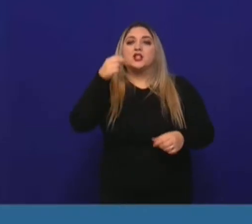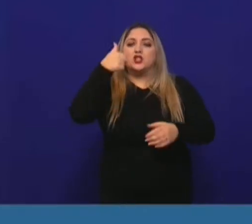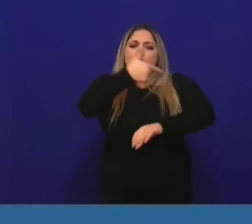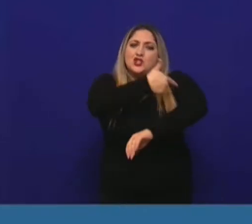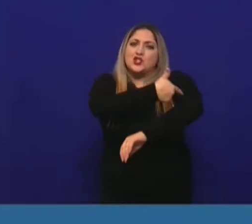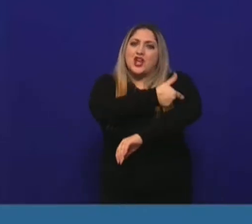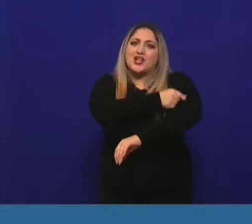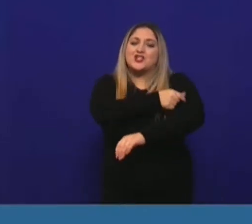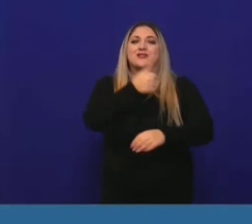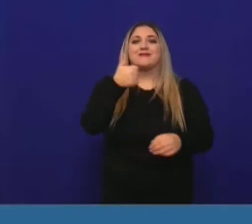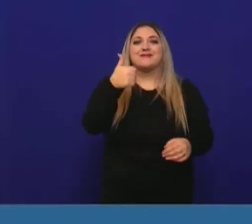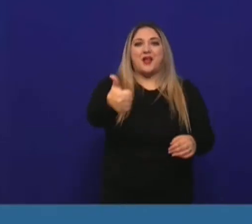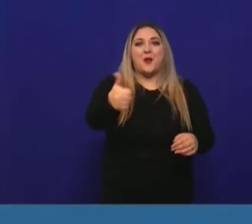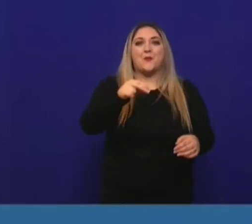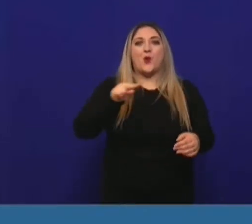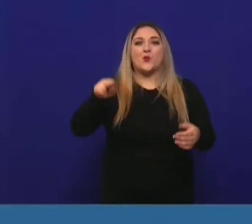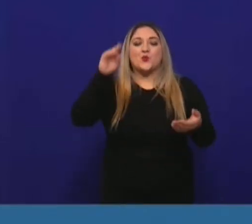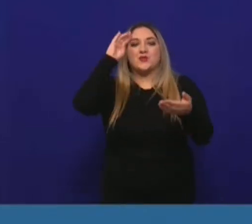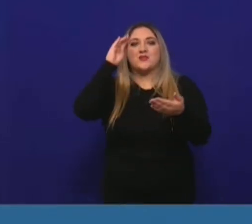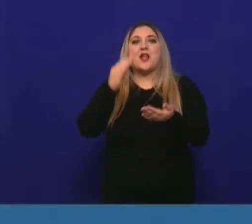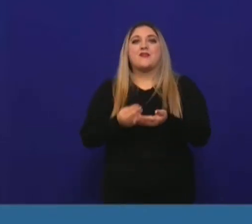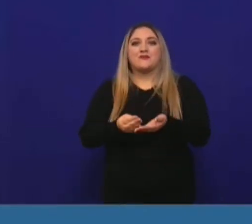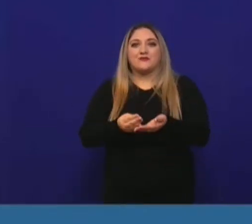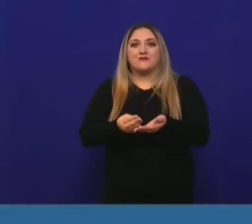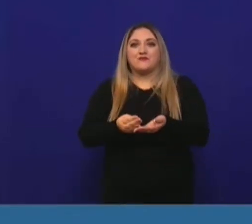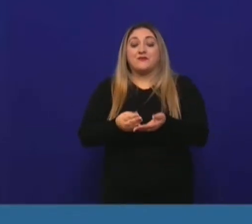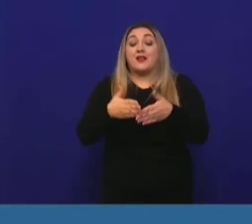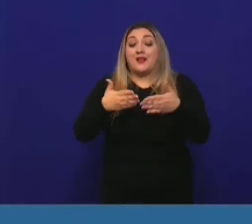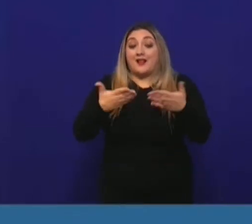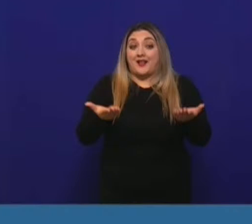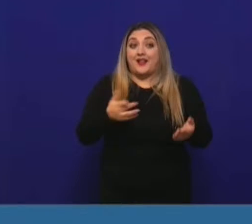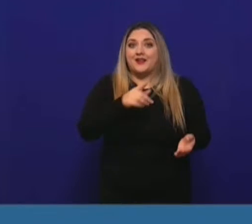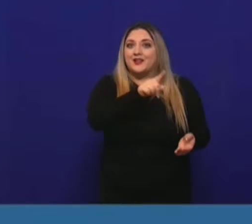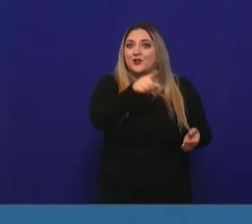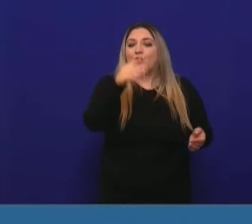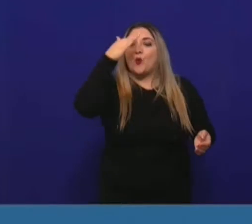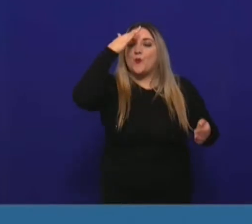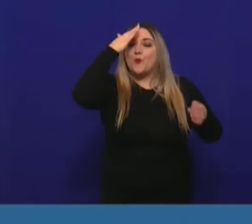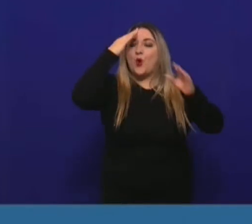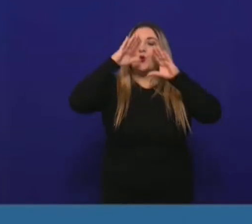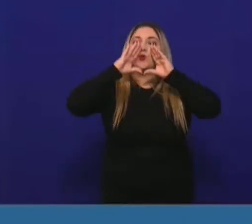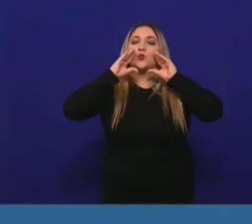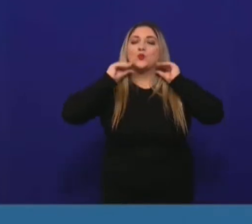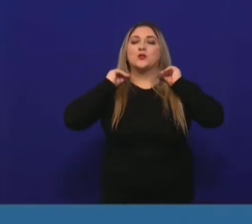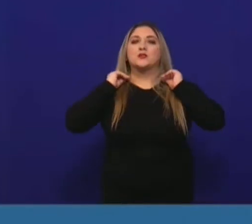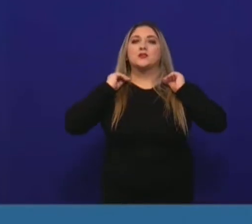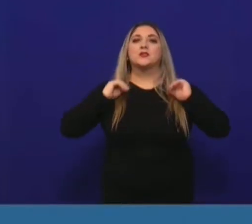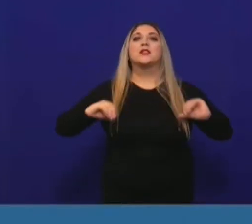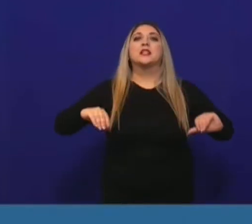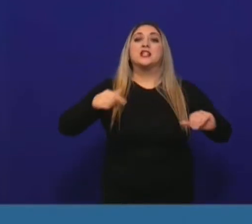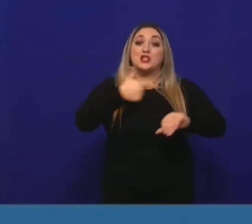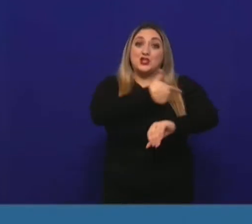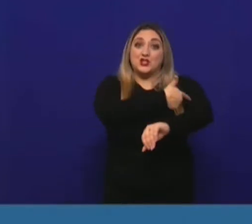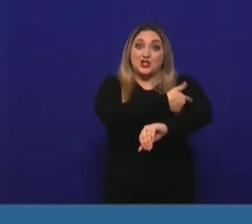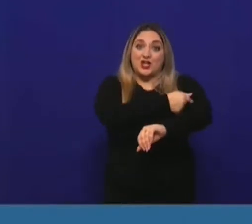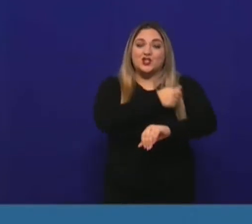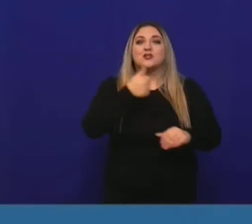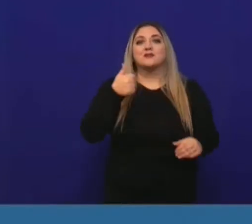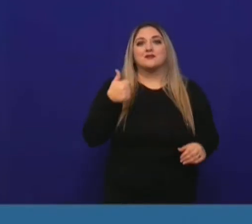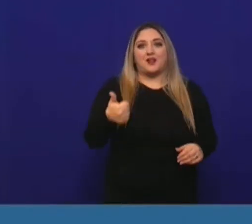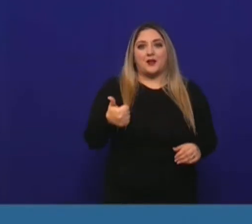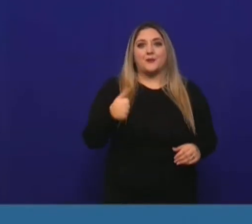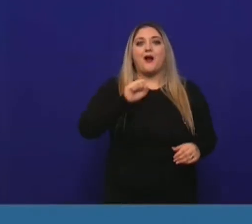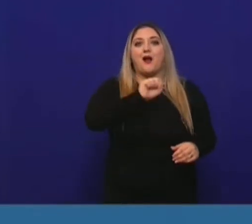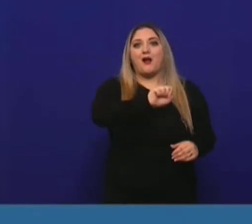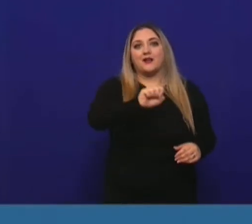li huwa safe u wkoll allura intom kun tistgħu tiġu tieħdu din it-tilqima u sserħu moħħkom li huwa tilqima li